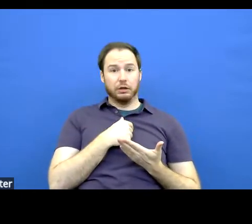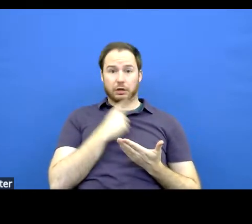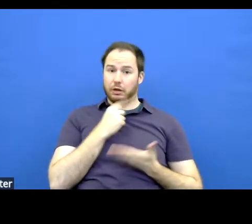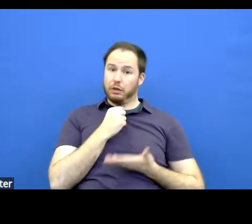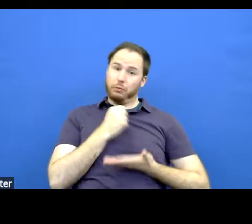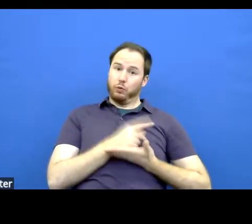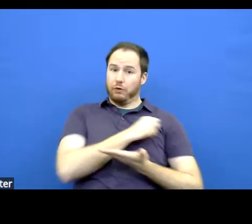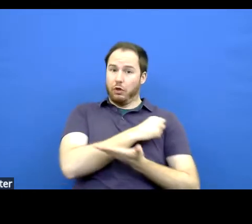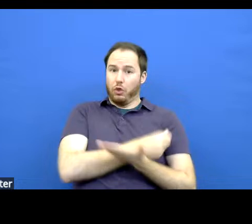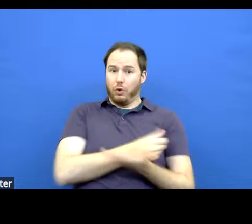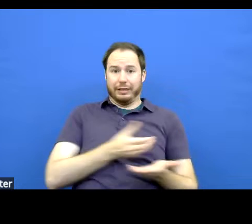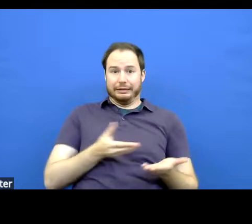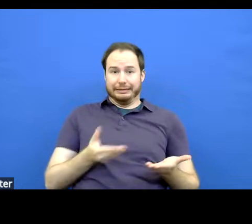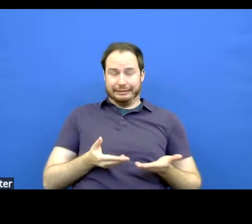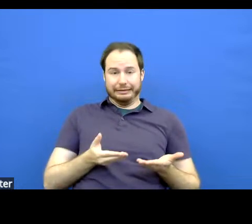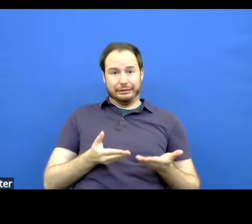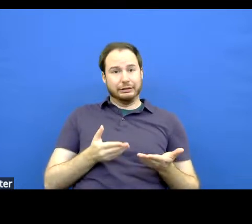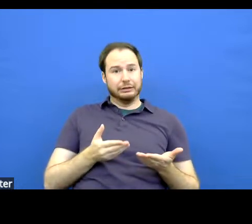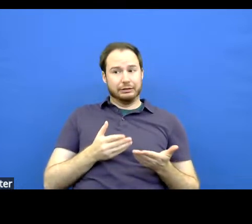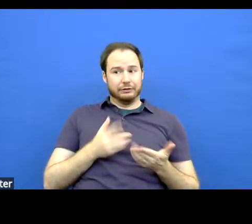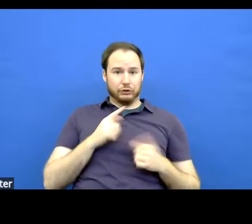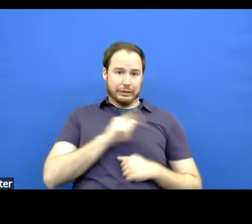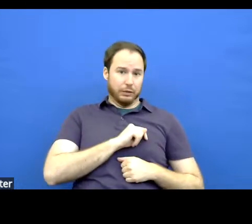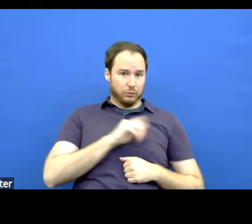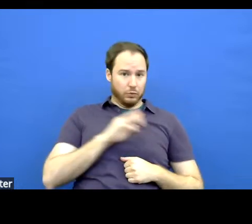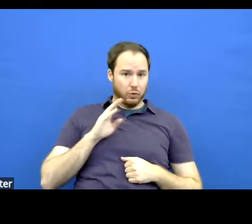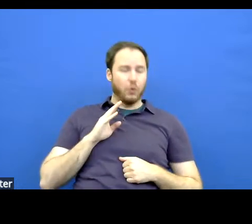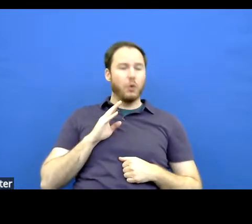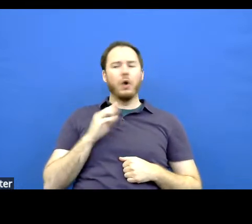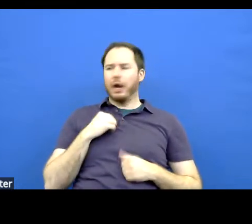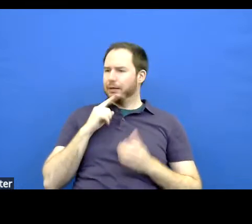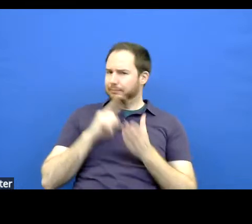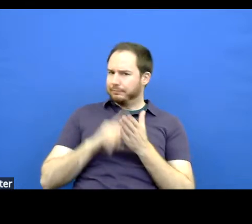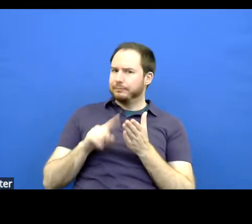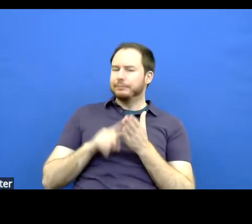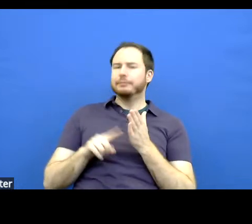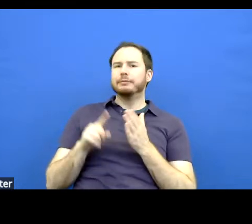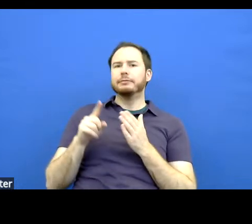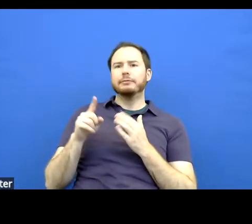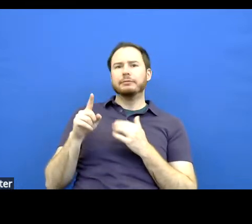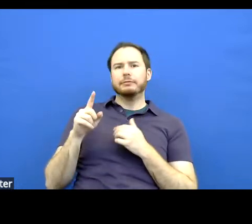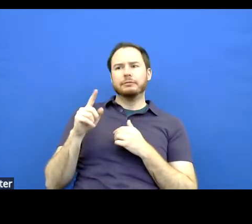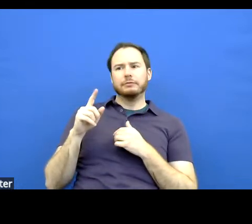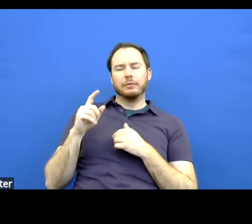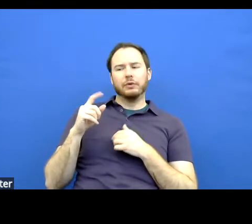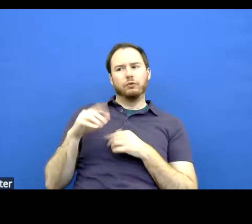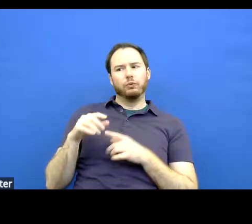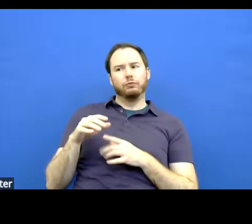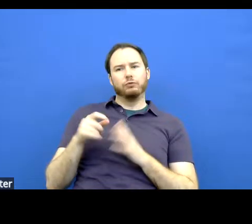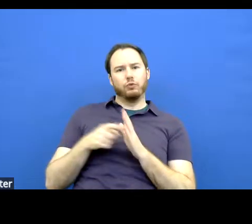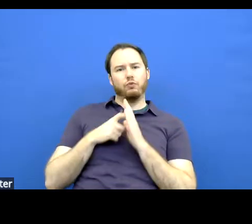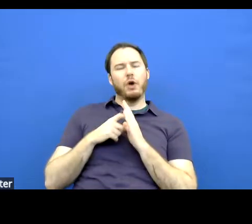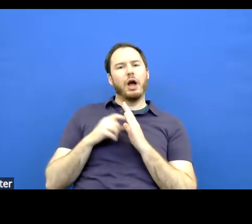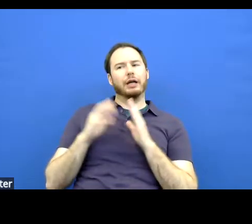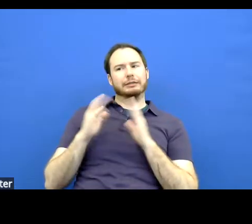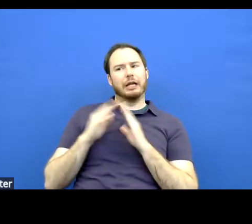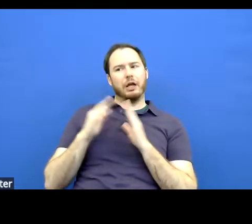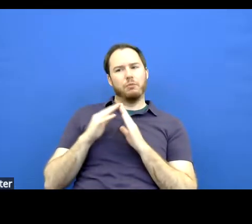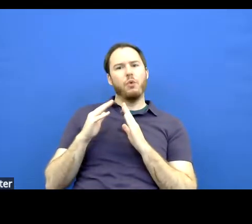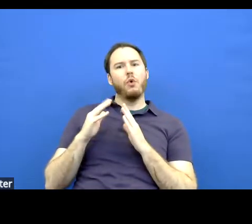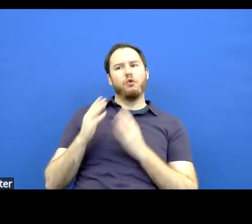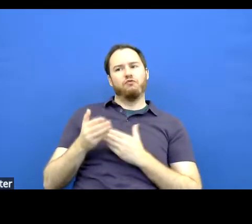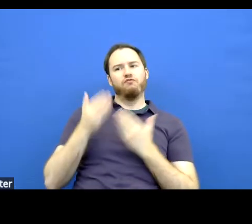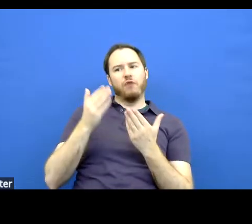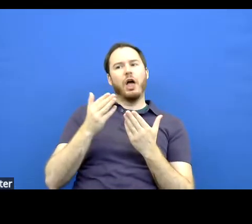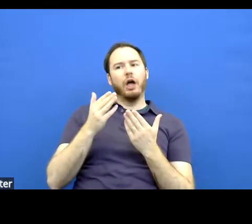approving authority, it needs to come in front of the town board. I checked with them, a town board resolution is sufficient. It doesn't need to be a